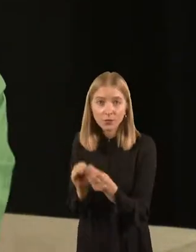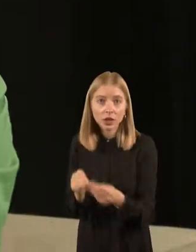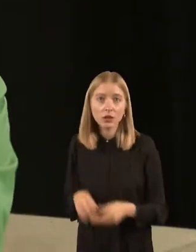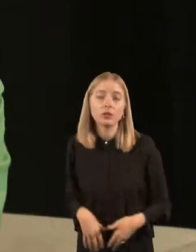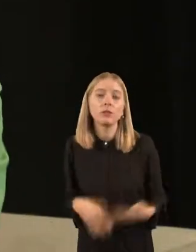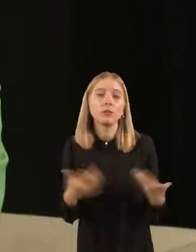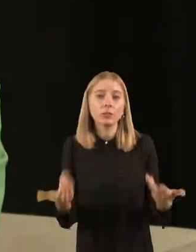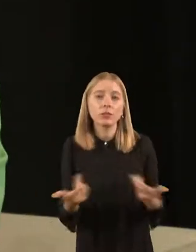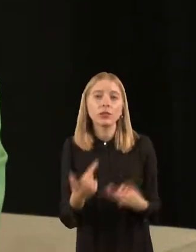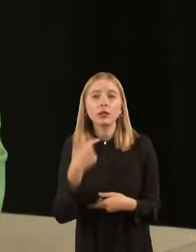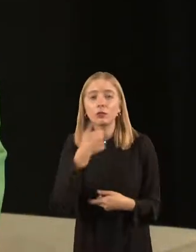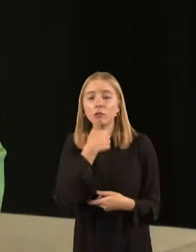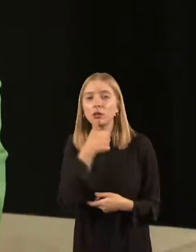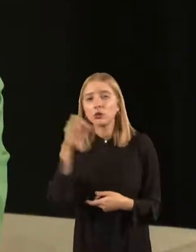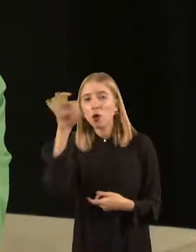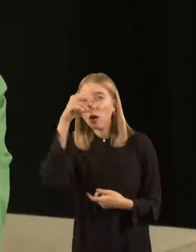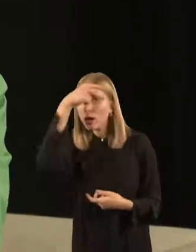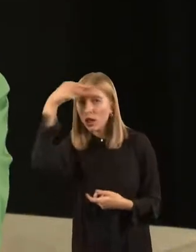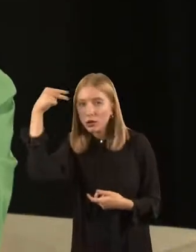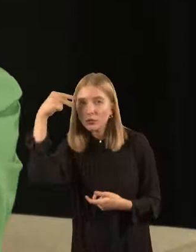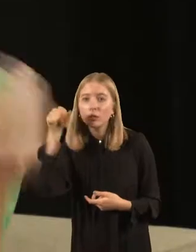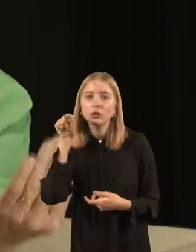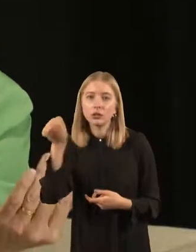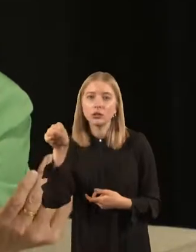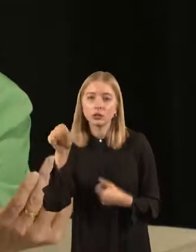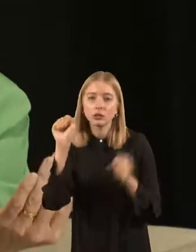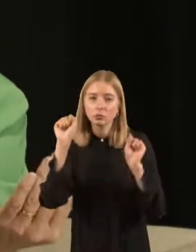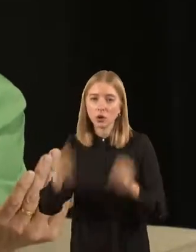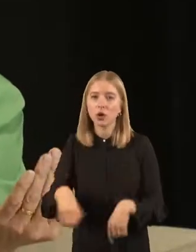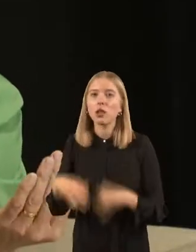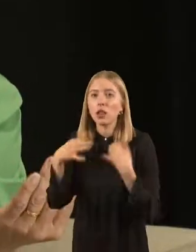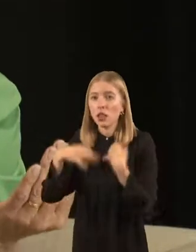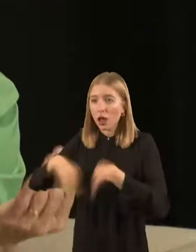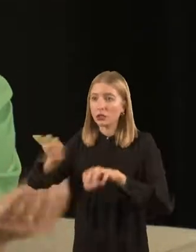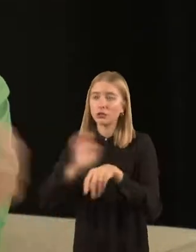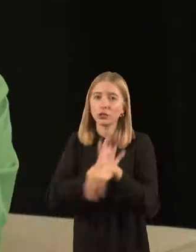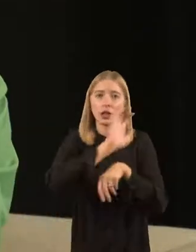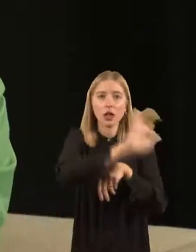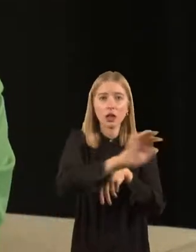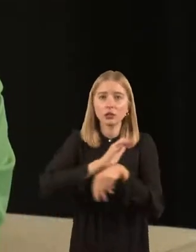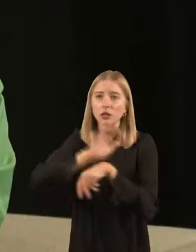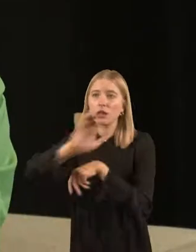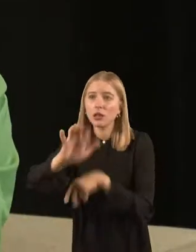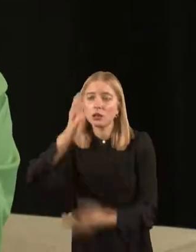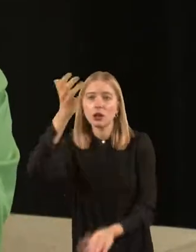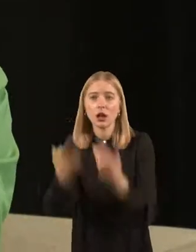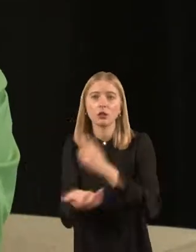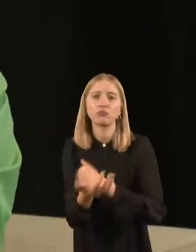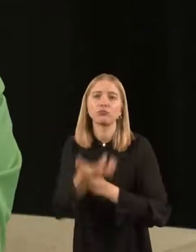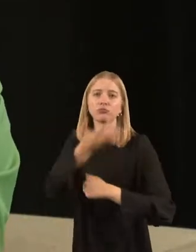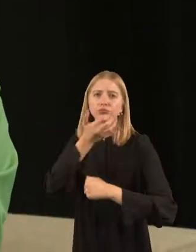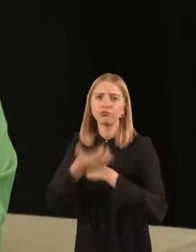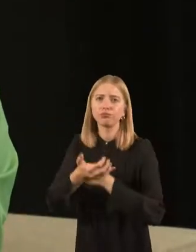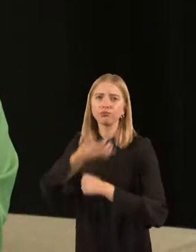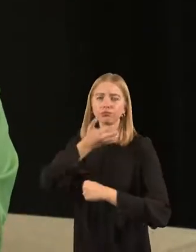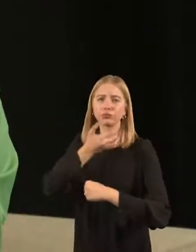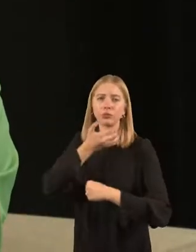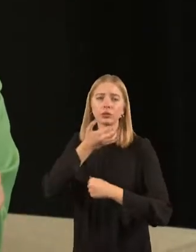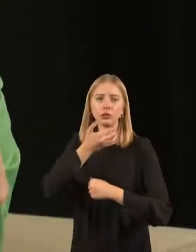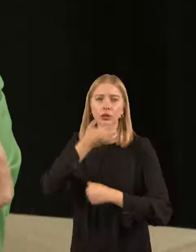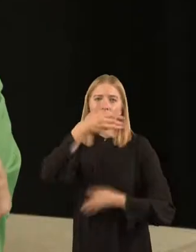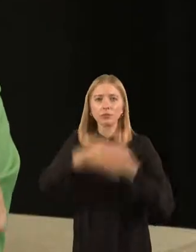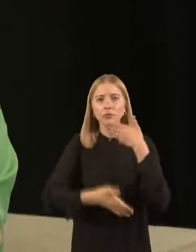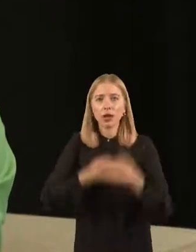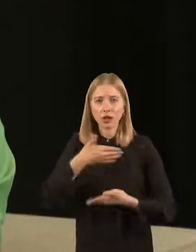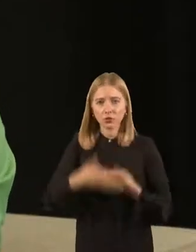We need a global economy to exist. Of course, in the global circular